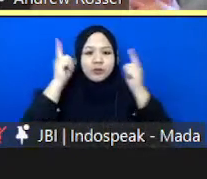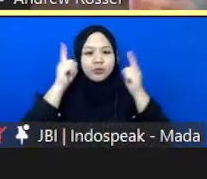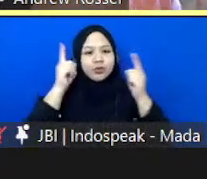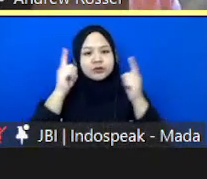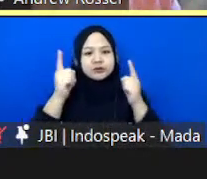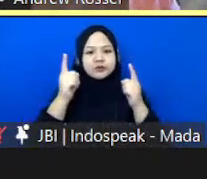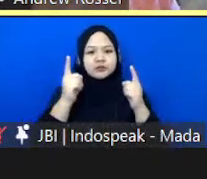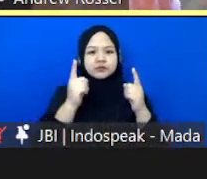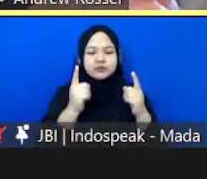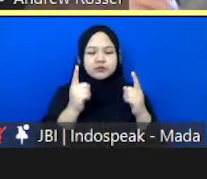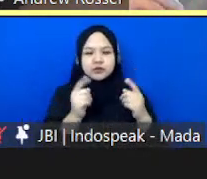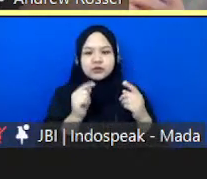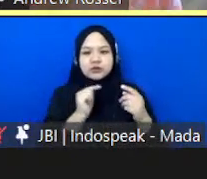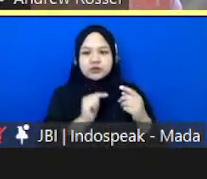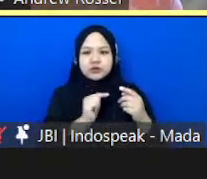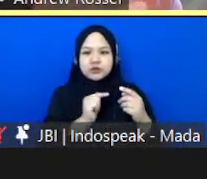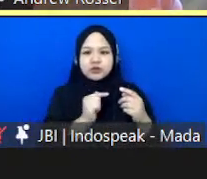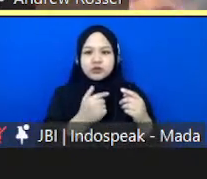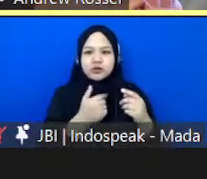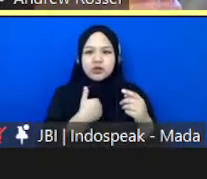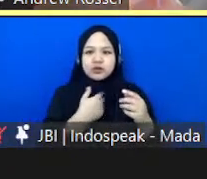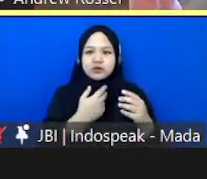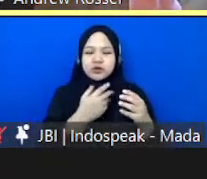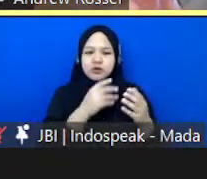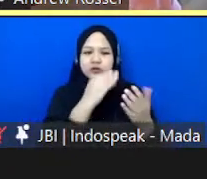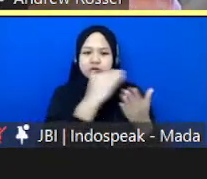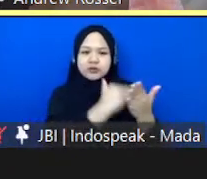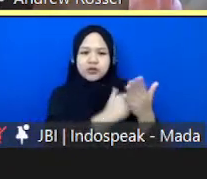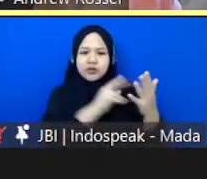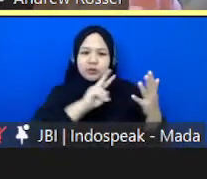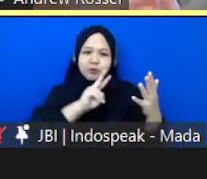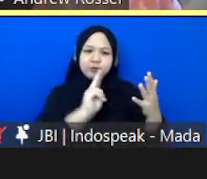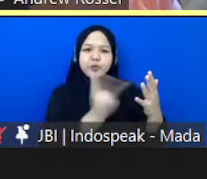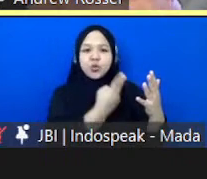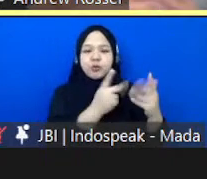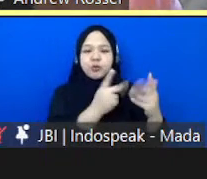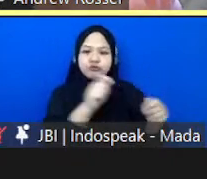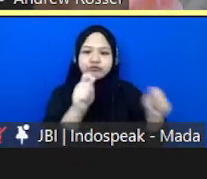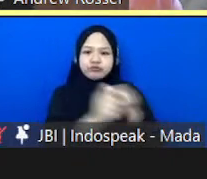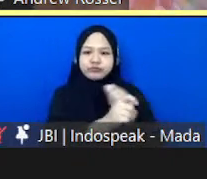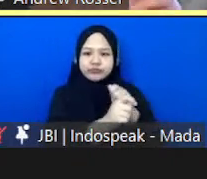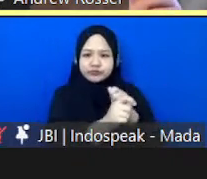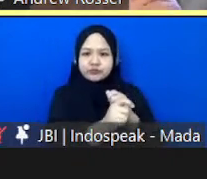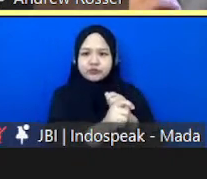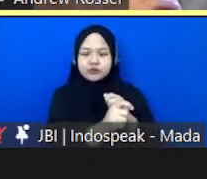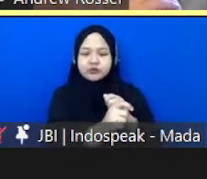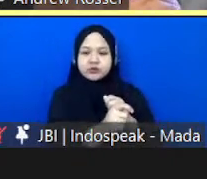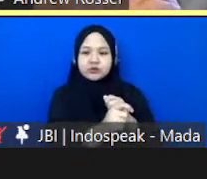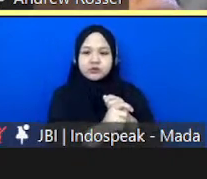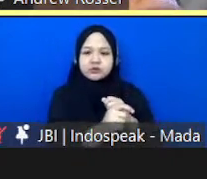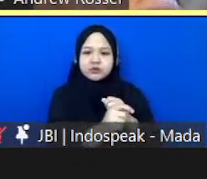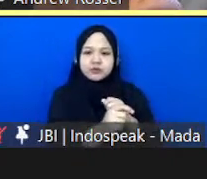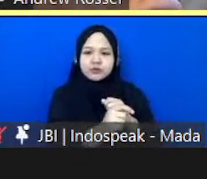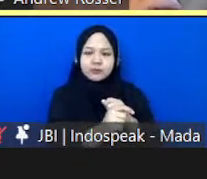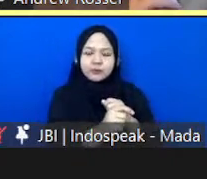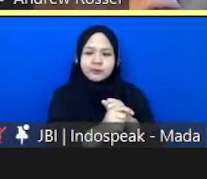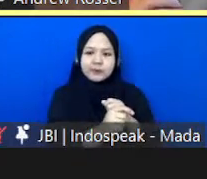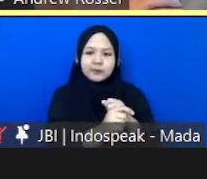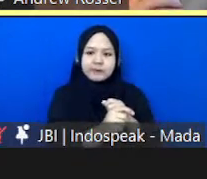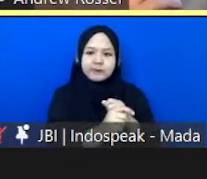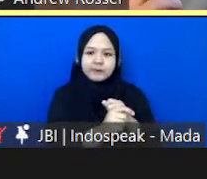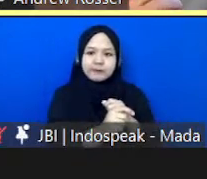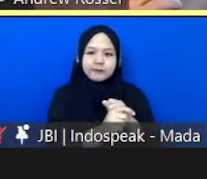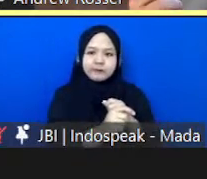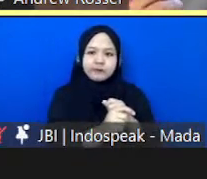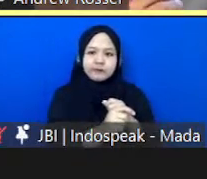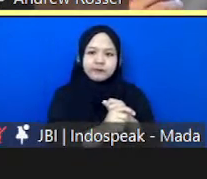one whereby the reform disrupted predatory interests. Health insurance reform was a reform